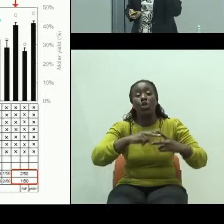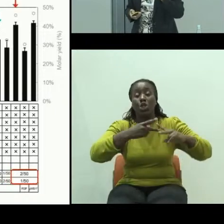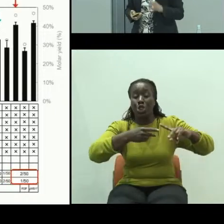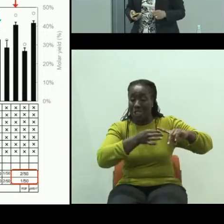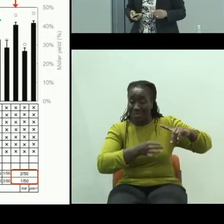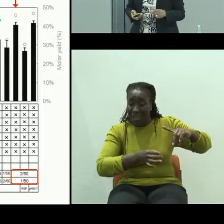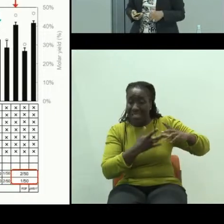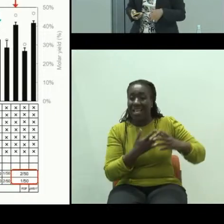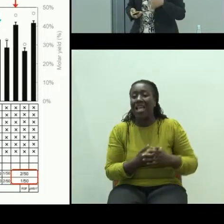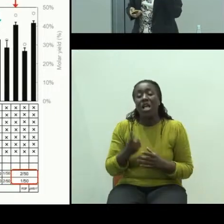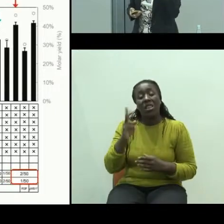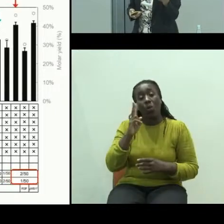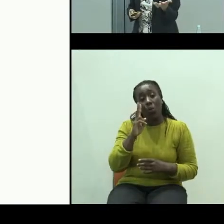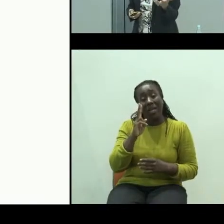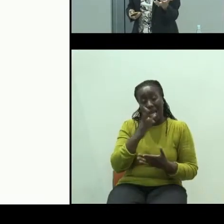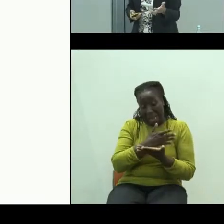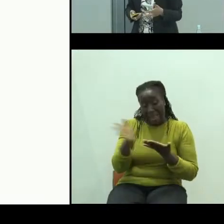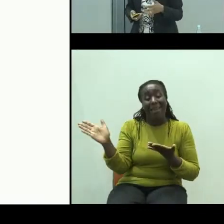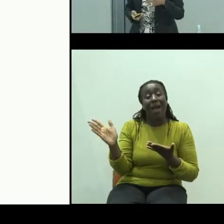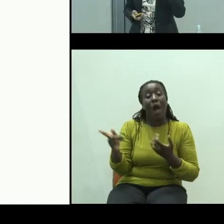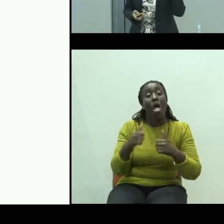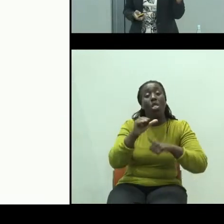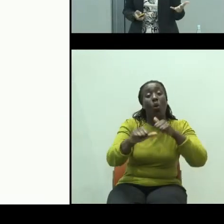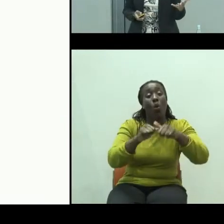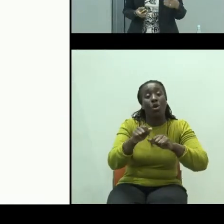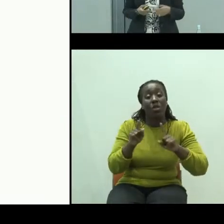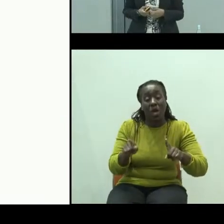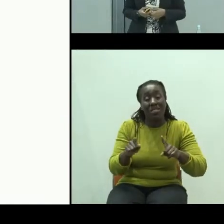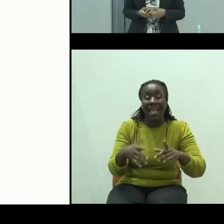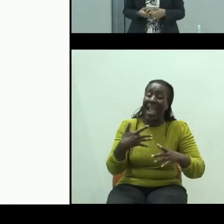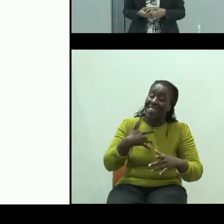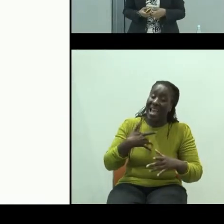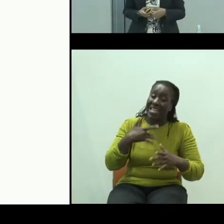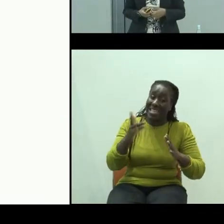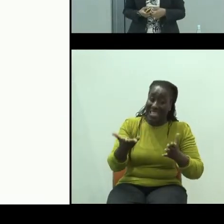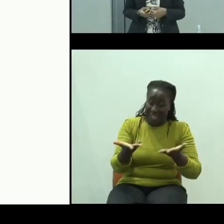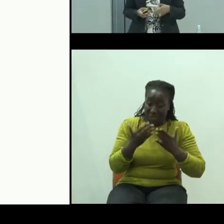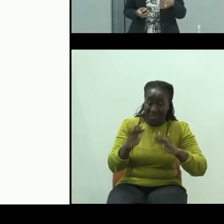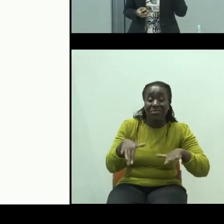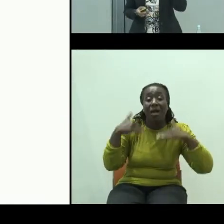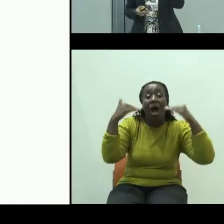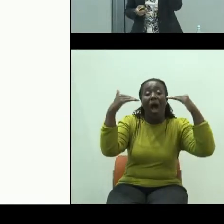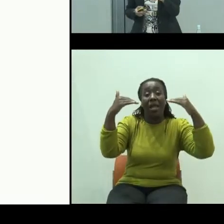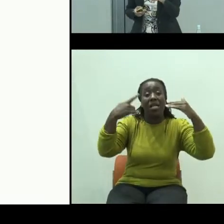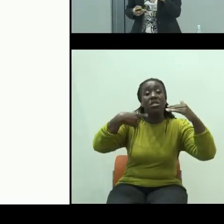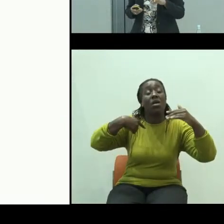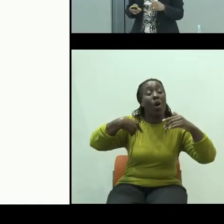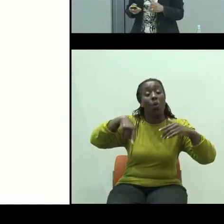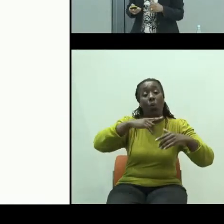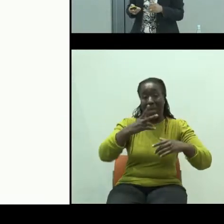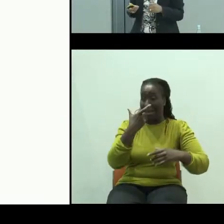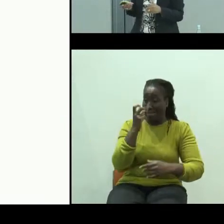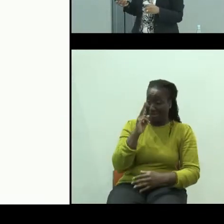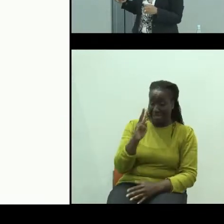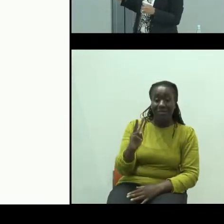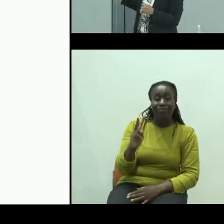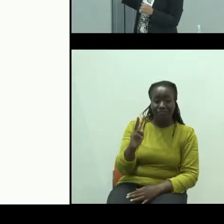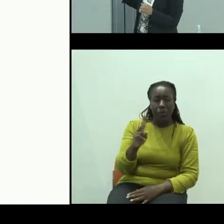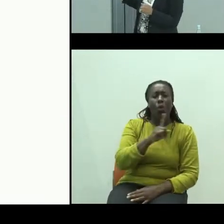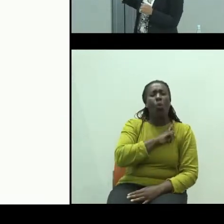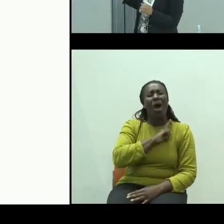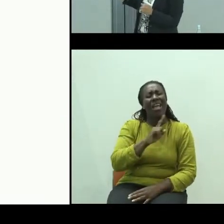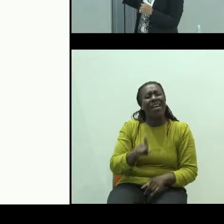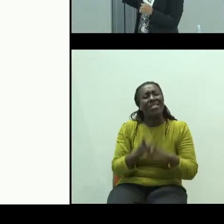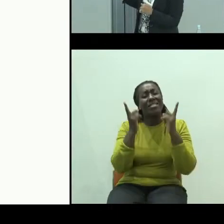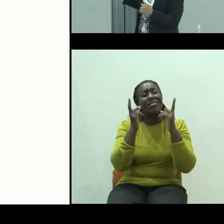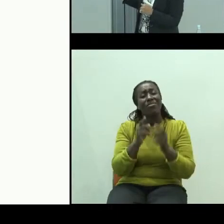order of those 2 genes, and that actually leads to the highest productivity that we could see. The reason we had a different pathway is that now I'm